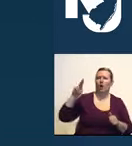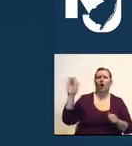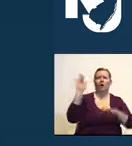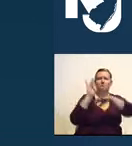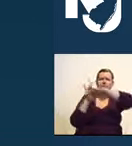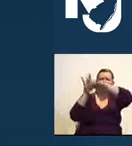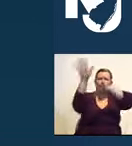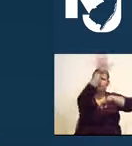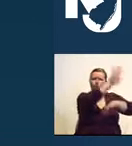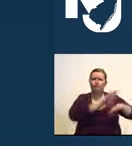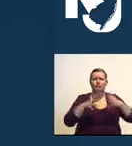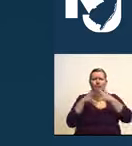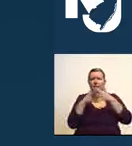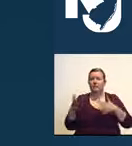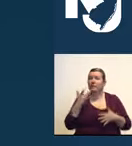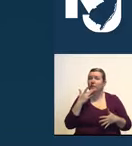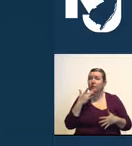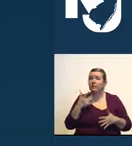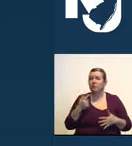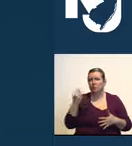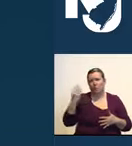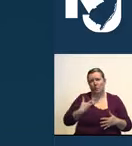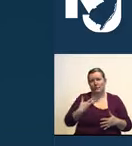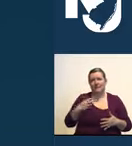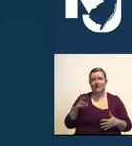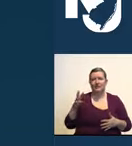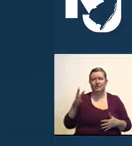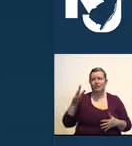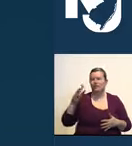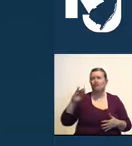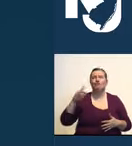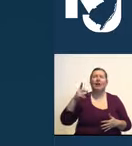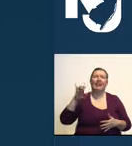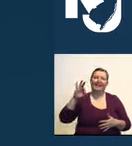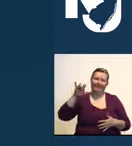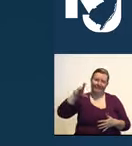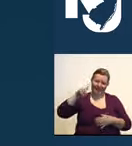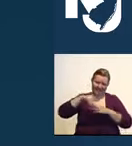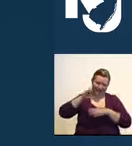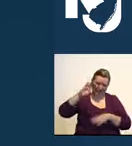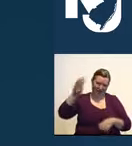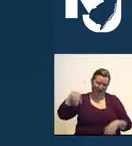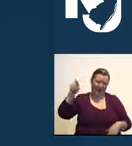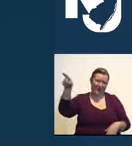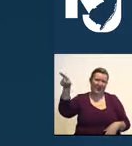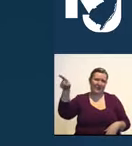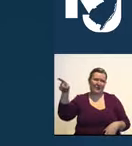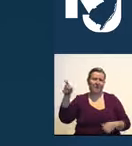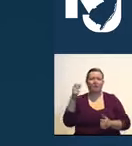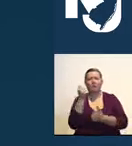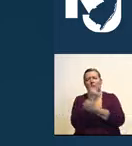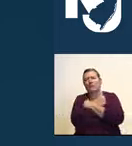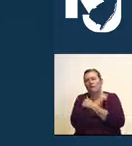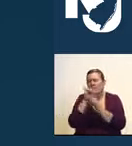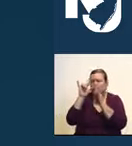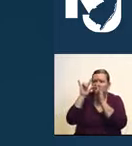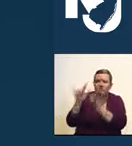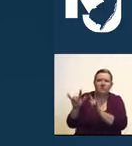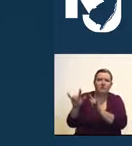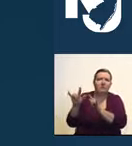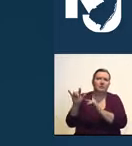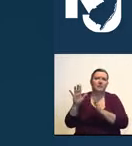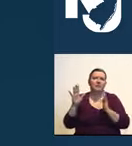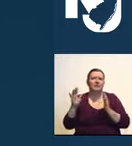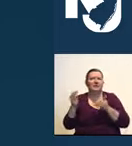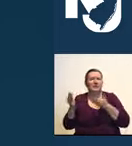without hesitating, Wrigley Field in Chicago, Illinois. He was also an aficionado of the best food to be found near every